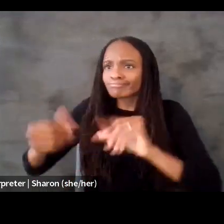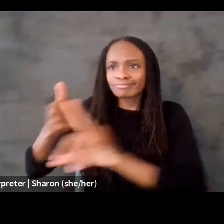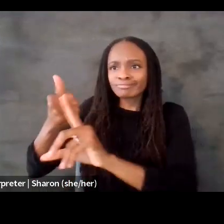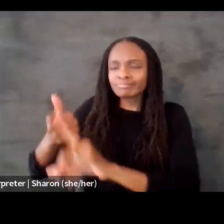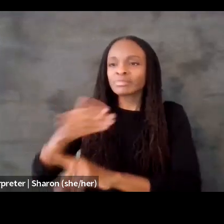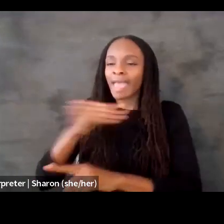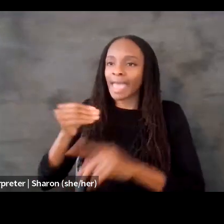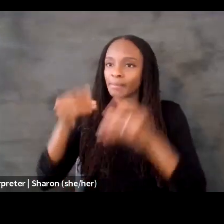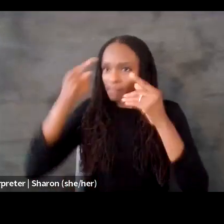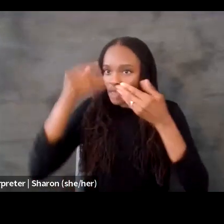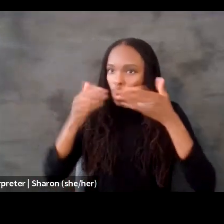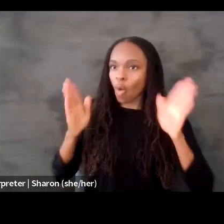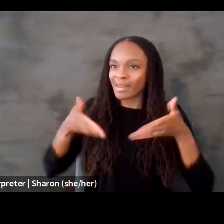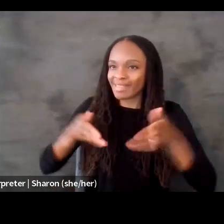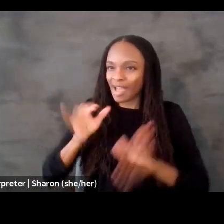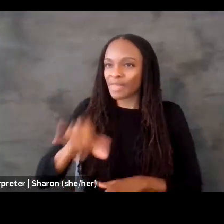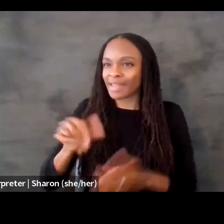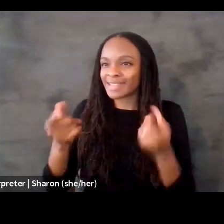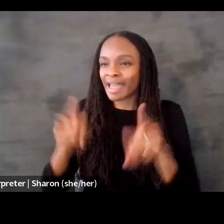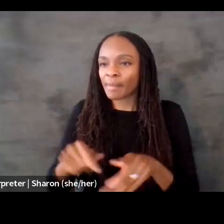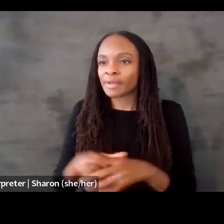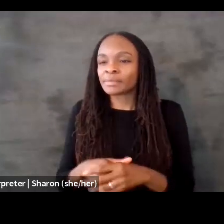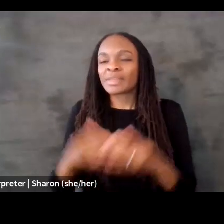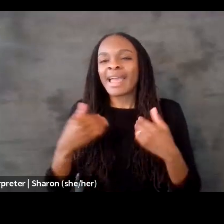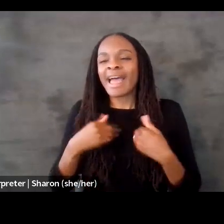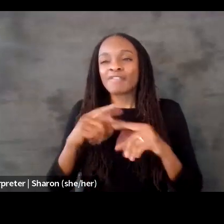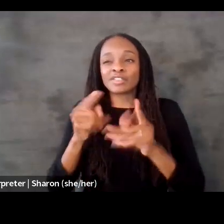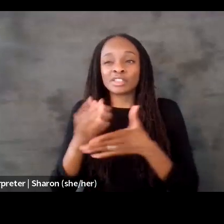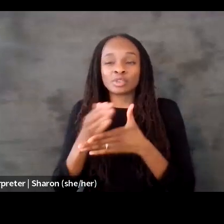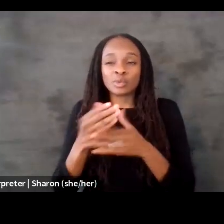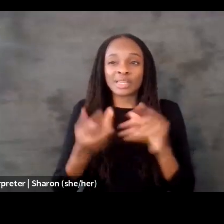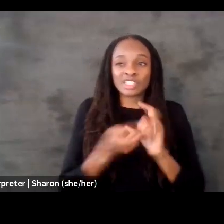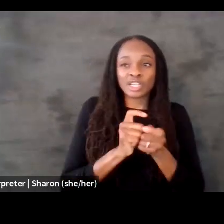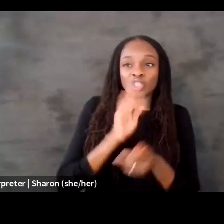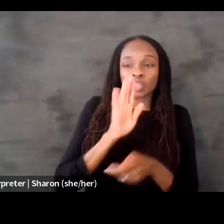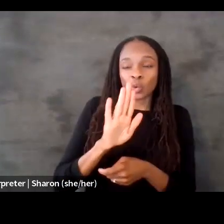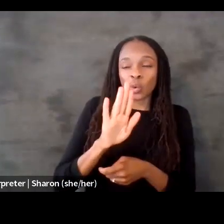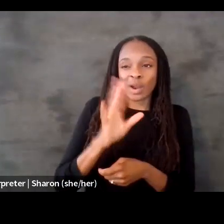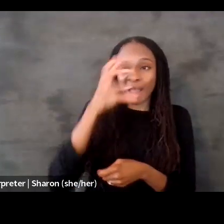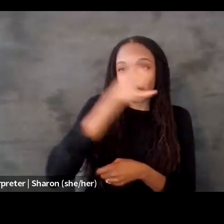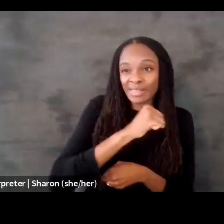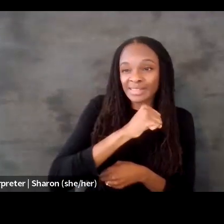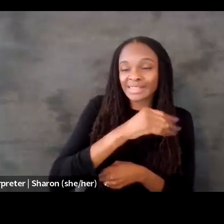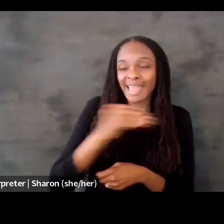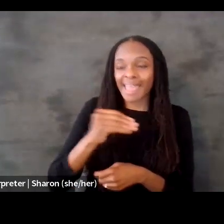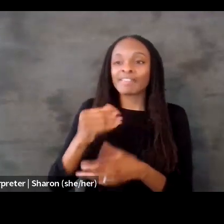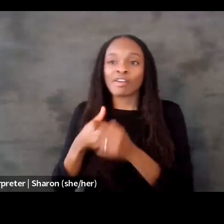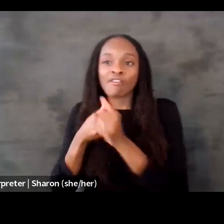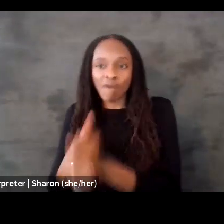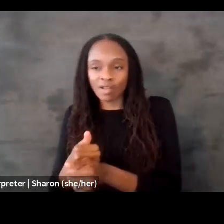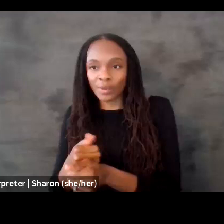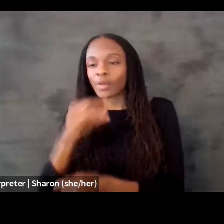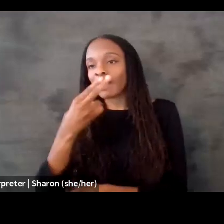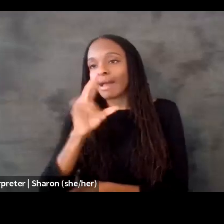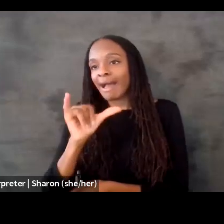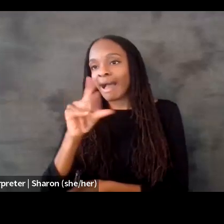to allowing that to happen. There's a difference between changing your hypothesis and authentically following the narrative of the